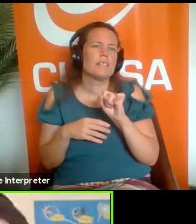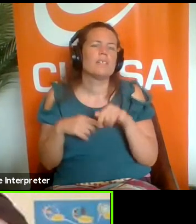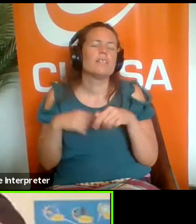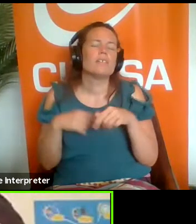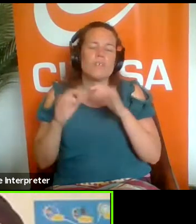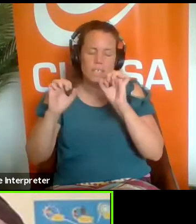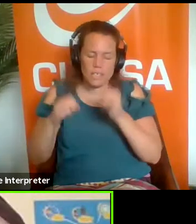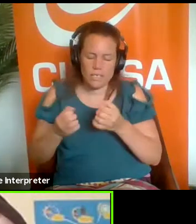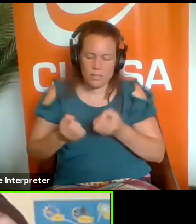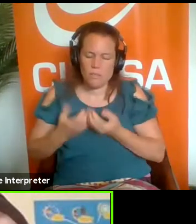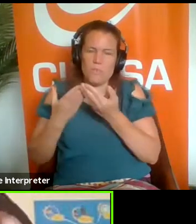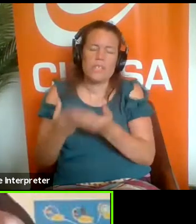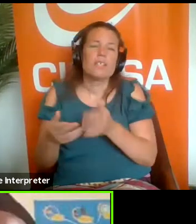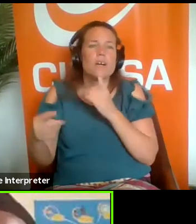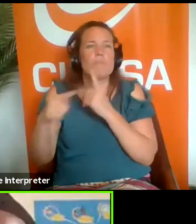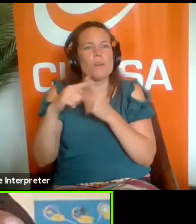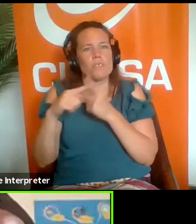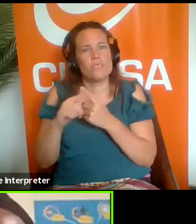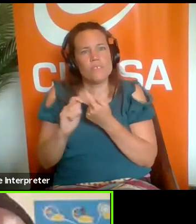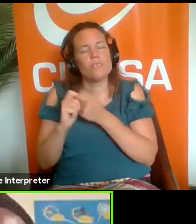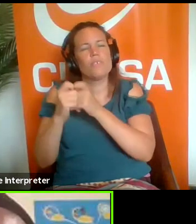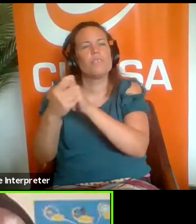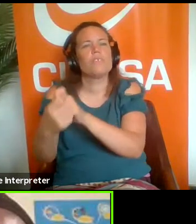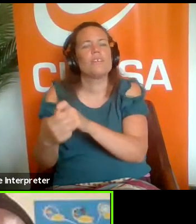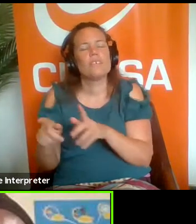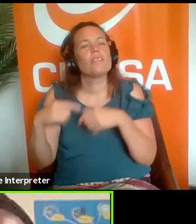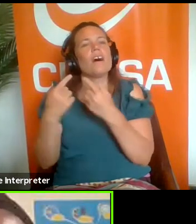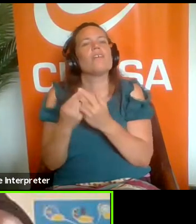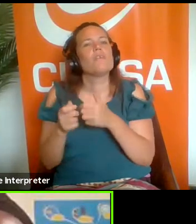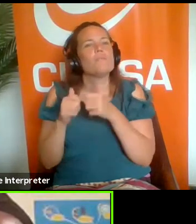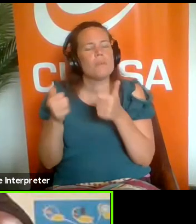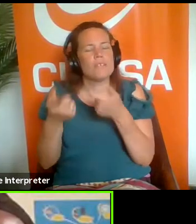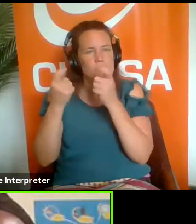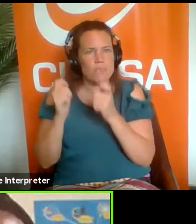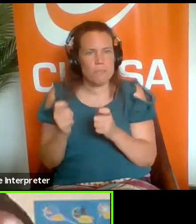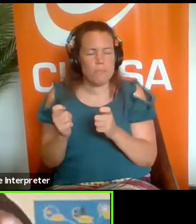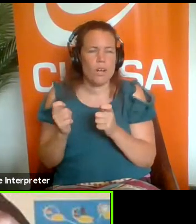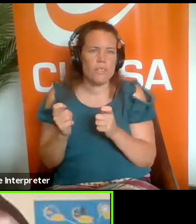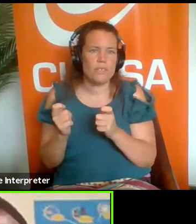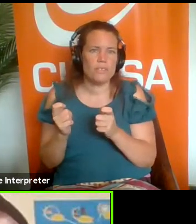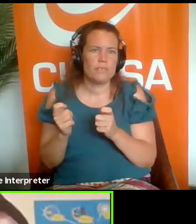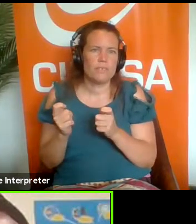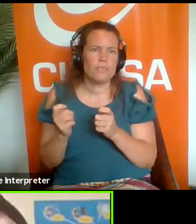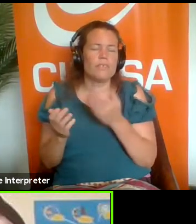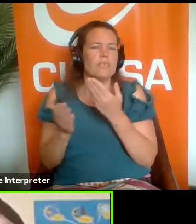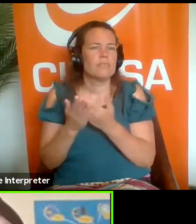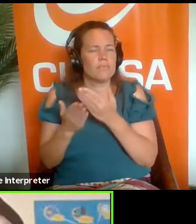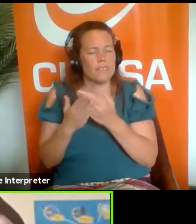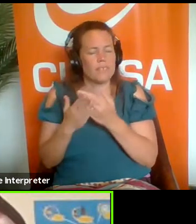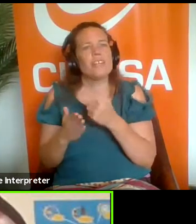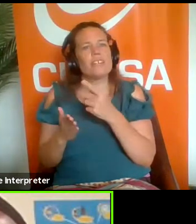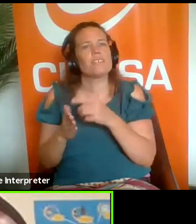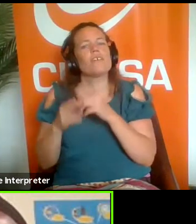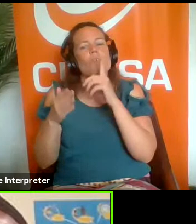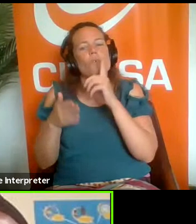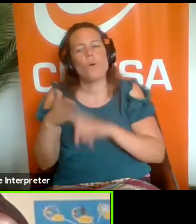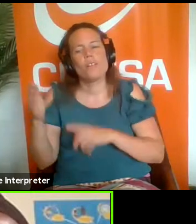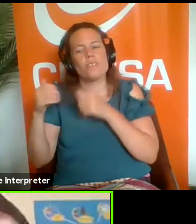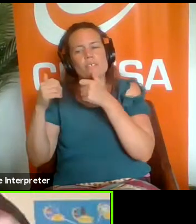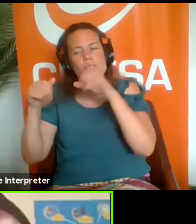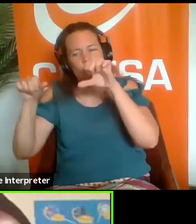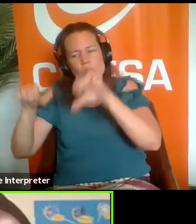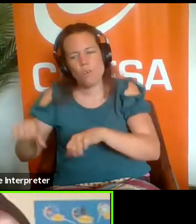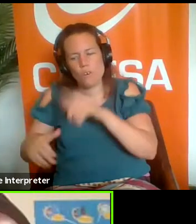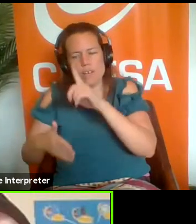positive change. And I'm happy that CPES, I put out this report that is very clear and that says what is wrong and what is right. And then